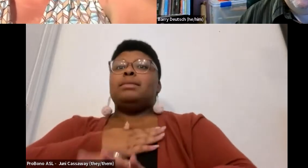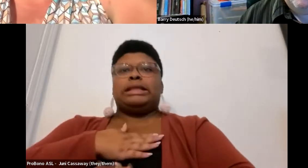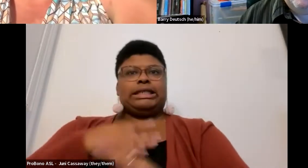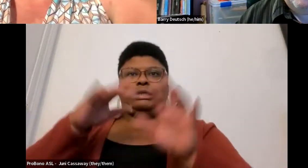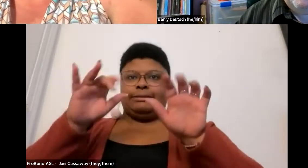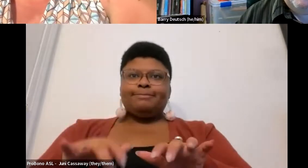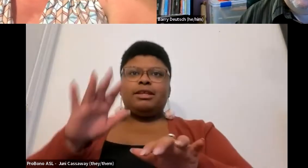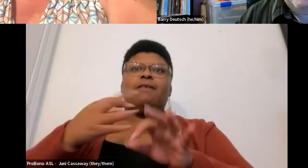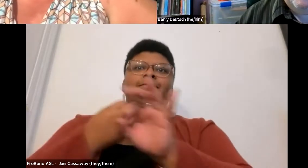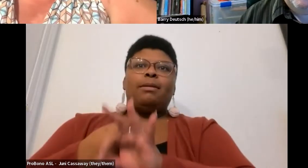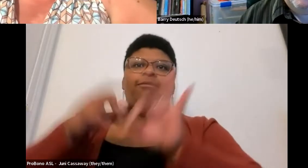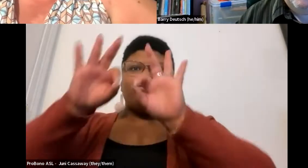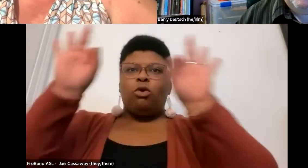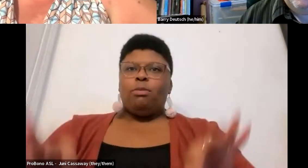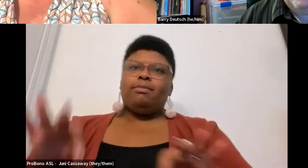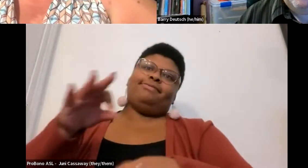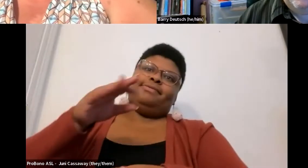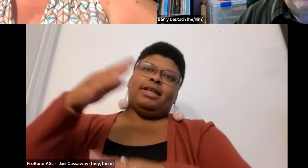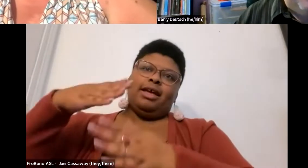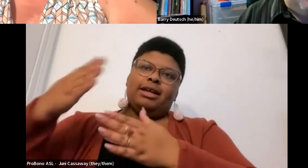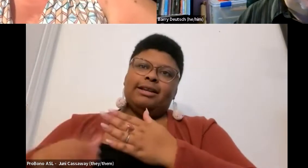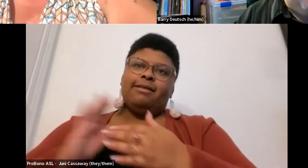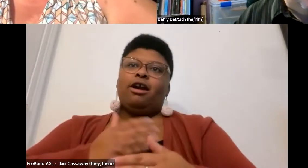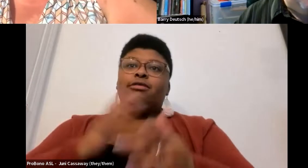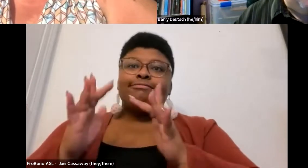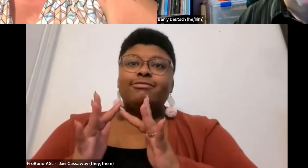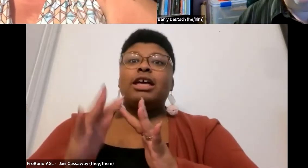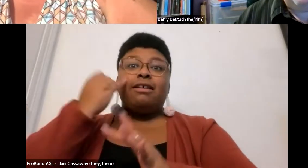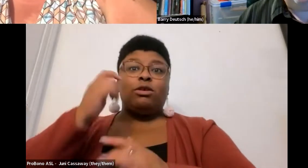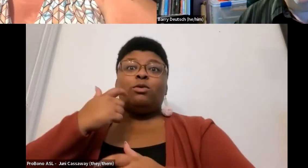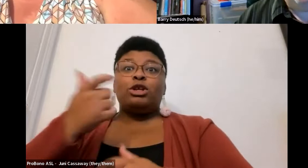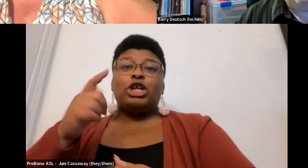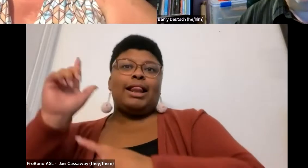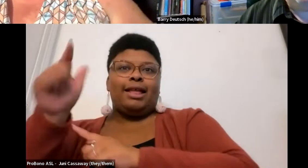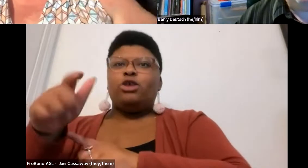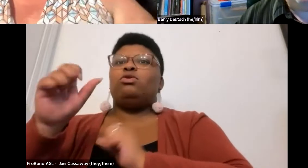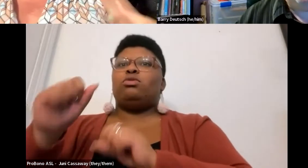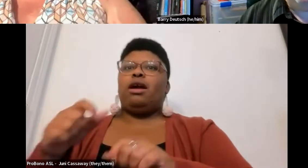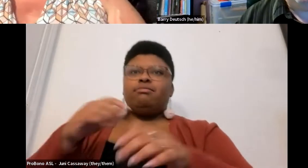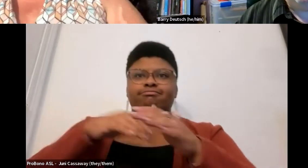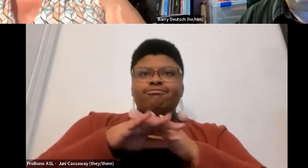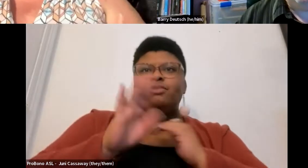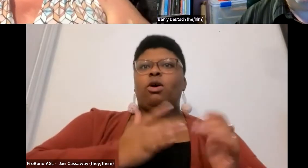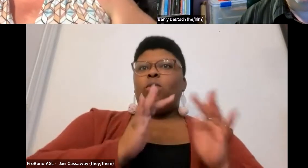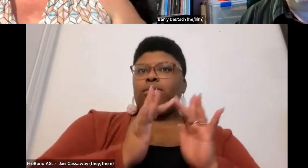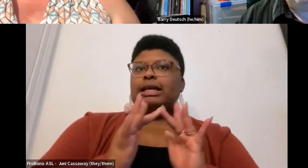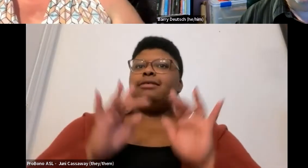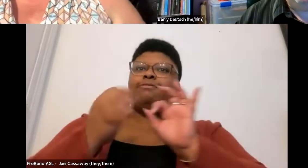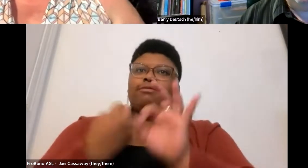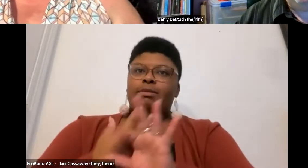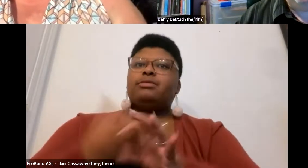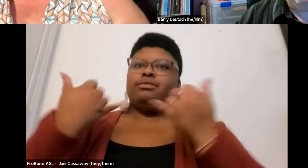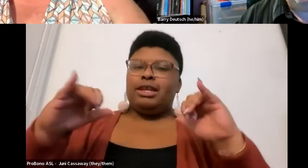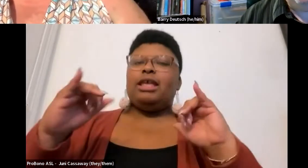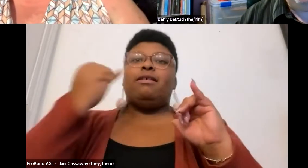end of the webinar. And if you're watching this later, you can give us feedback through our website if there are points about this important discussion that you want us to be